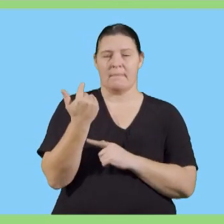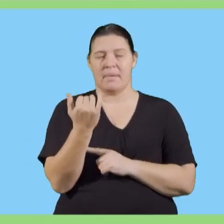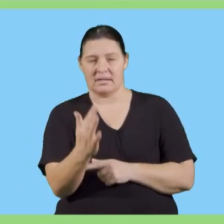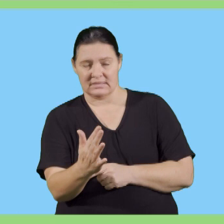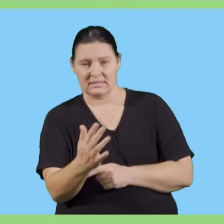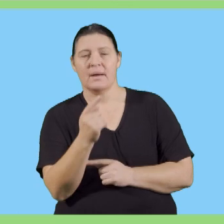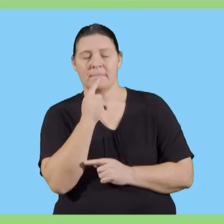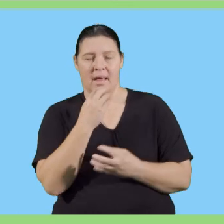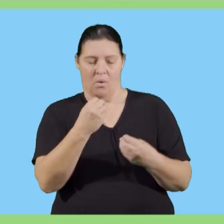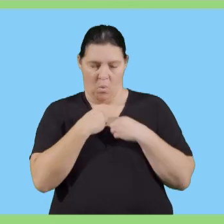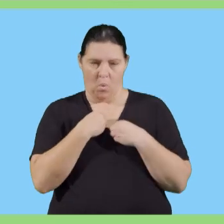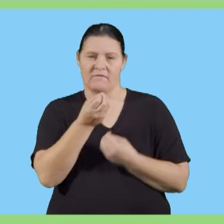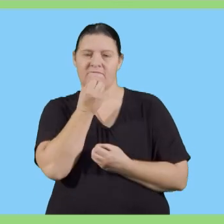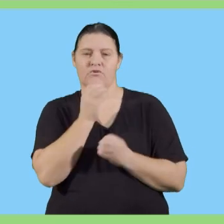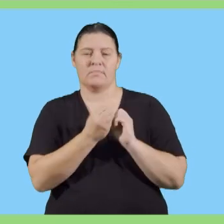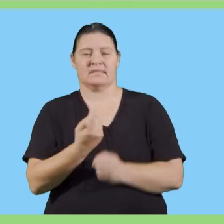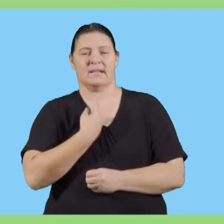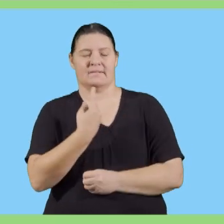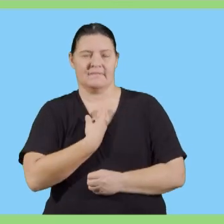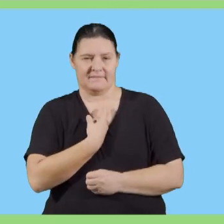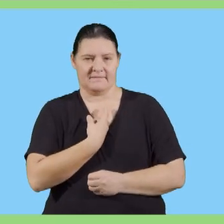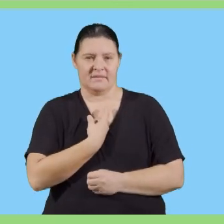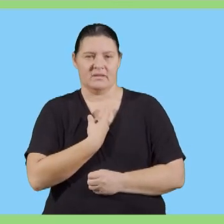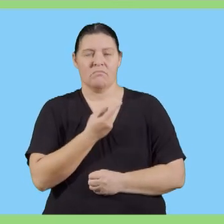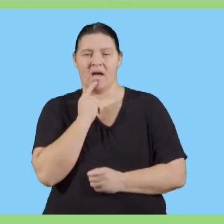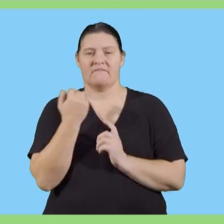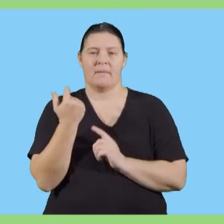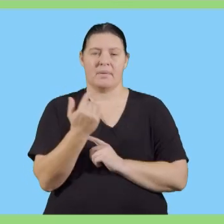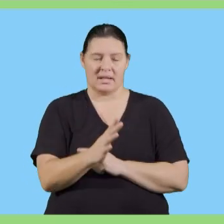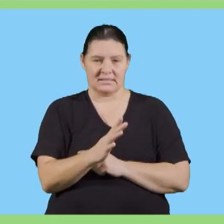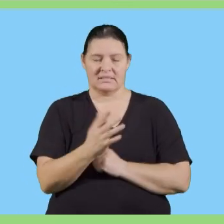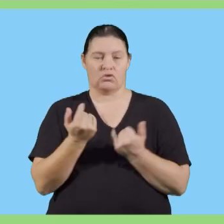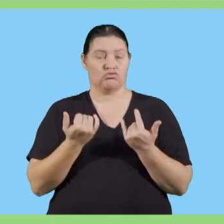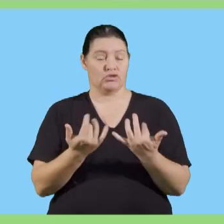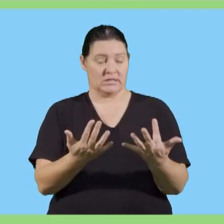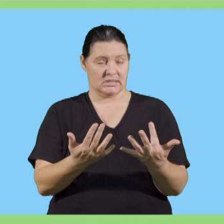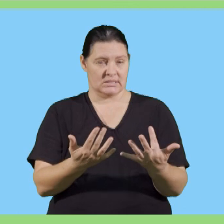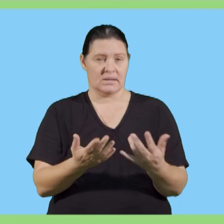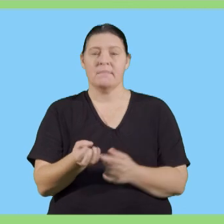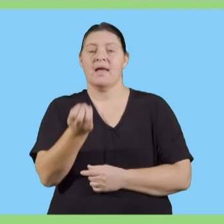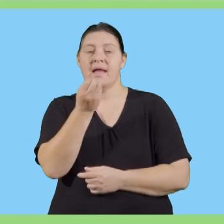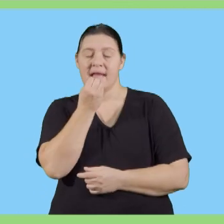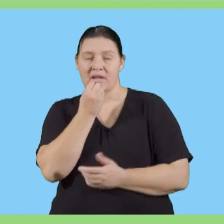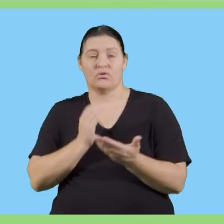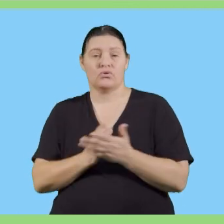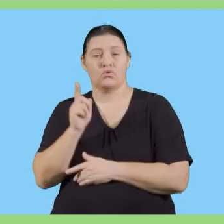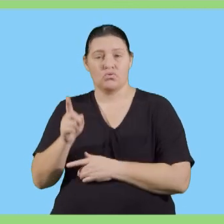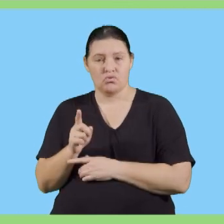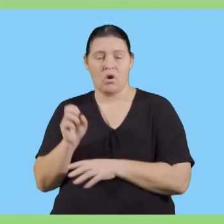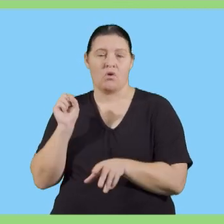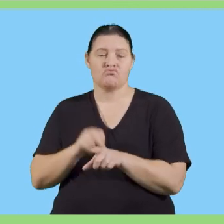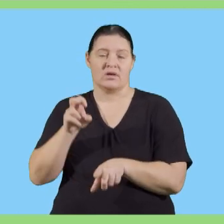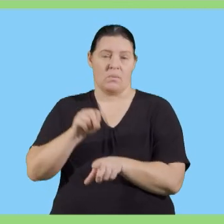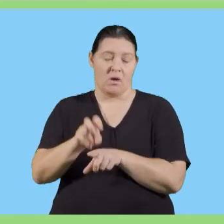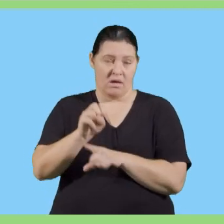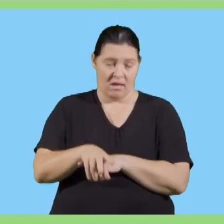plants being eaten by the grasshopper. So the producers or the plants are being eaten by the grasshopper. So the